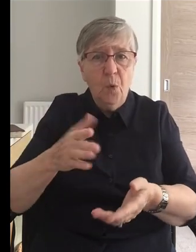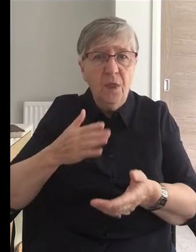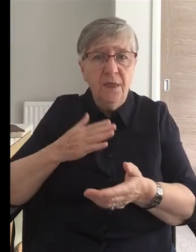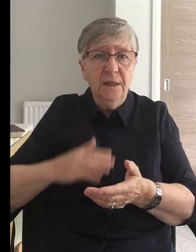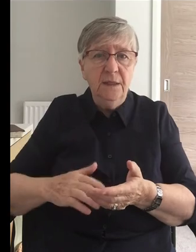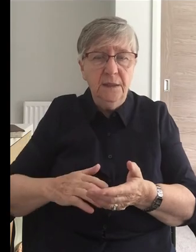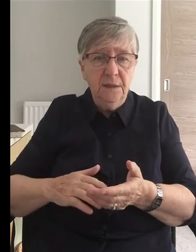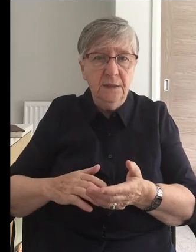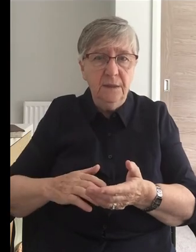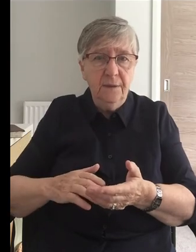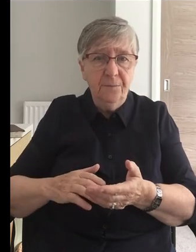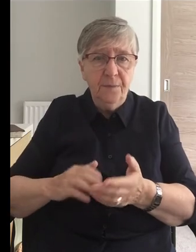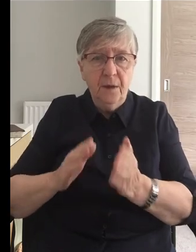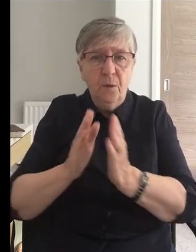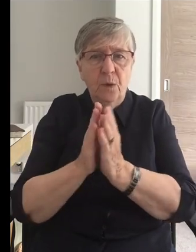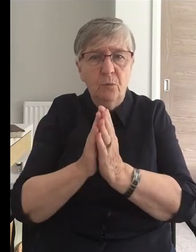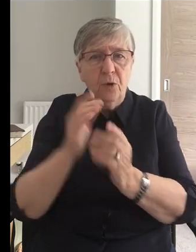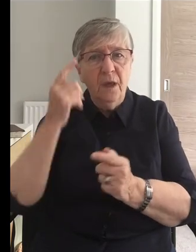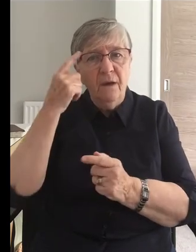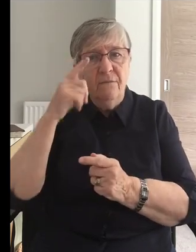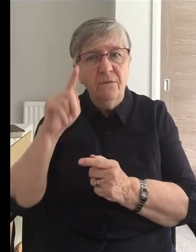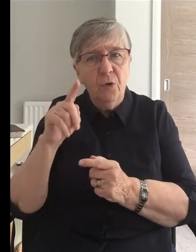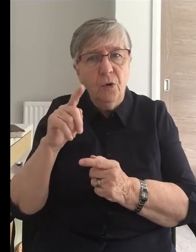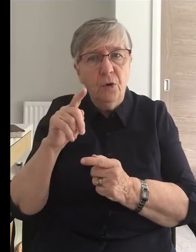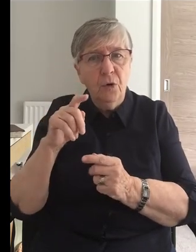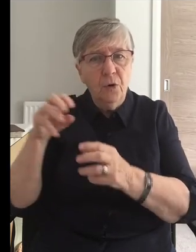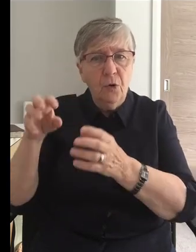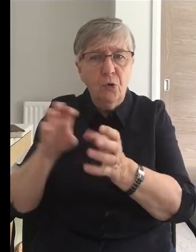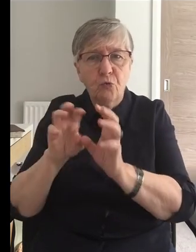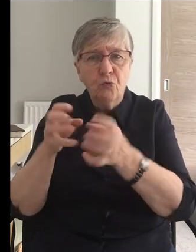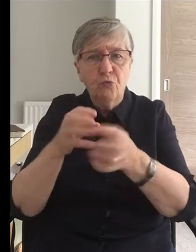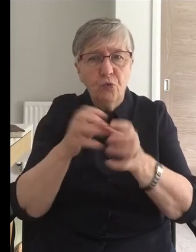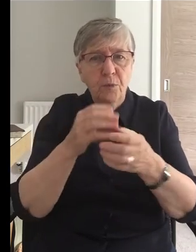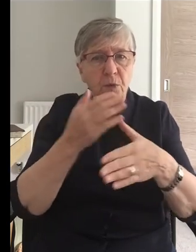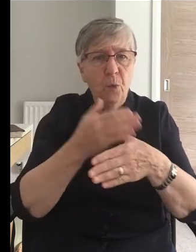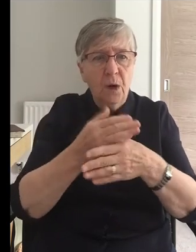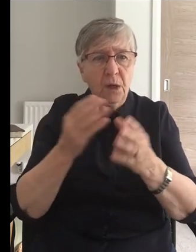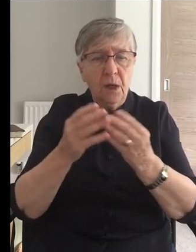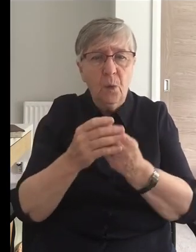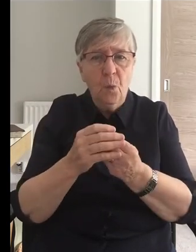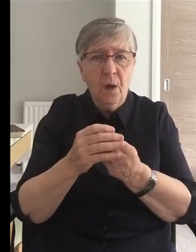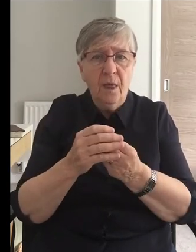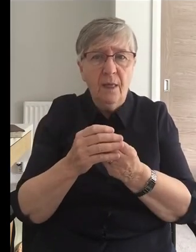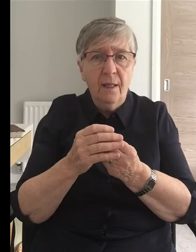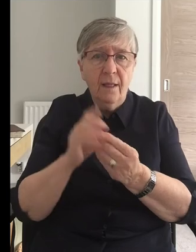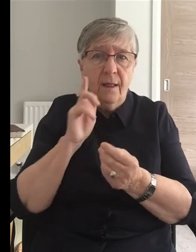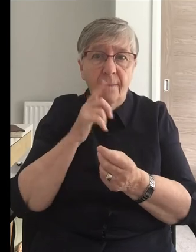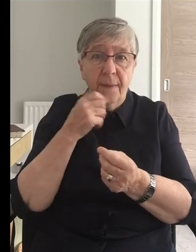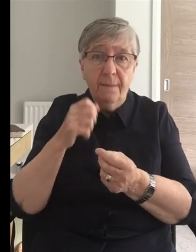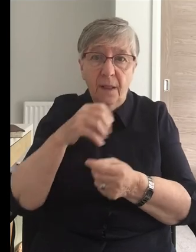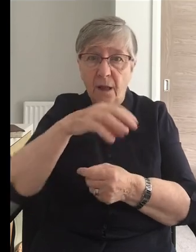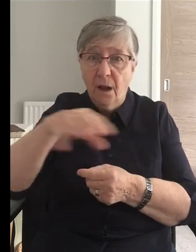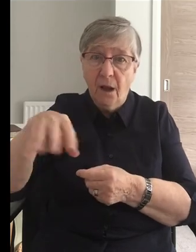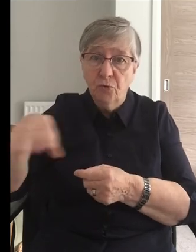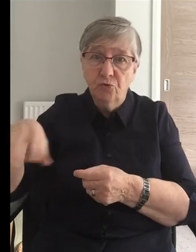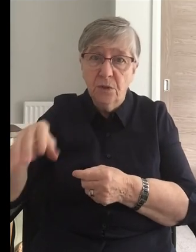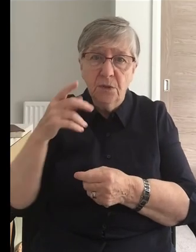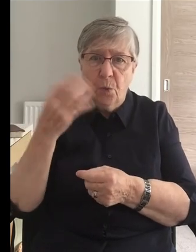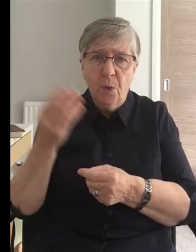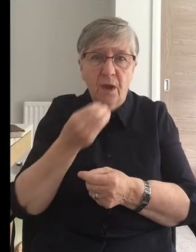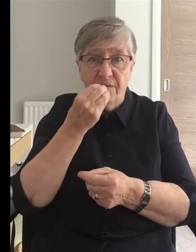them. We pray for organisations working with those in countries where food is